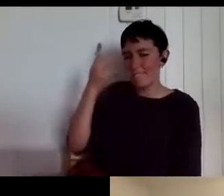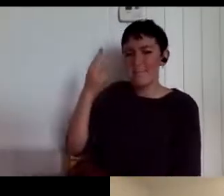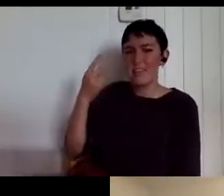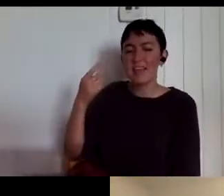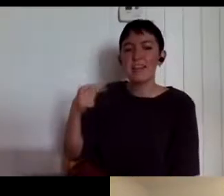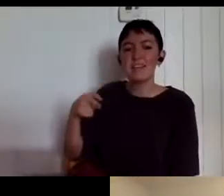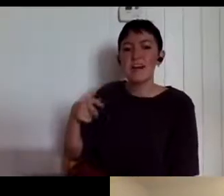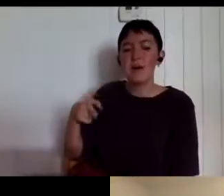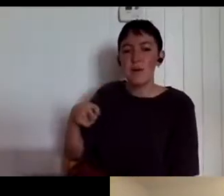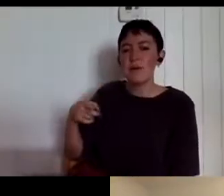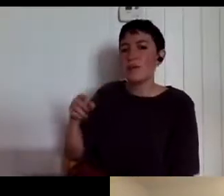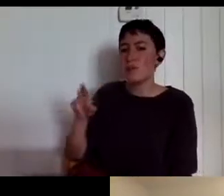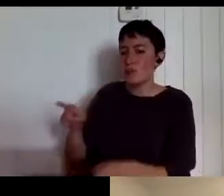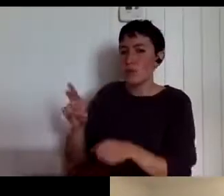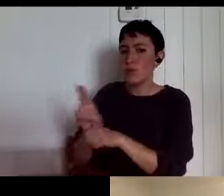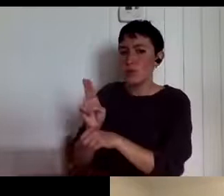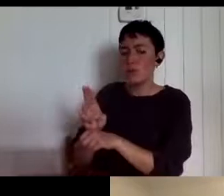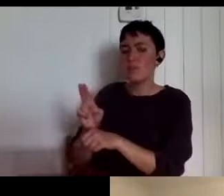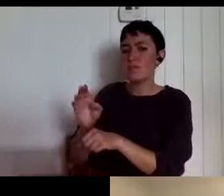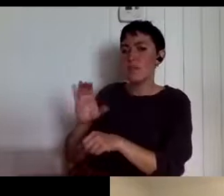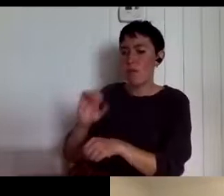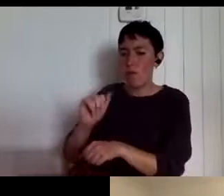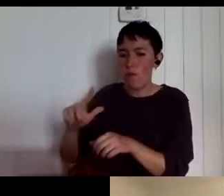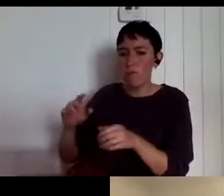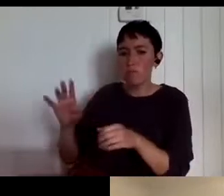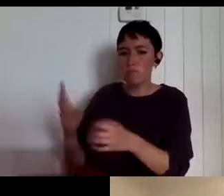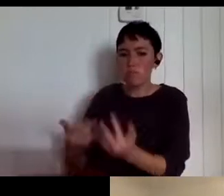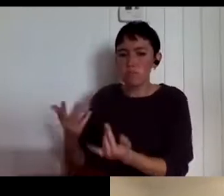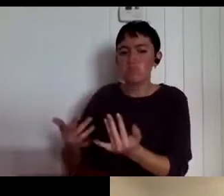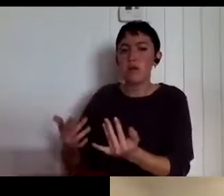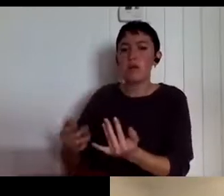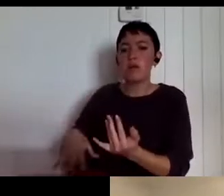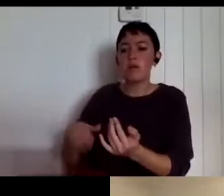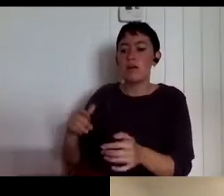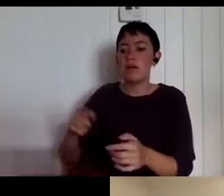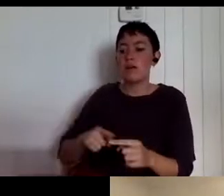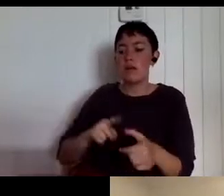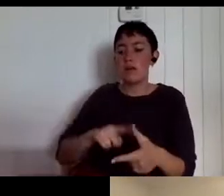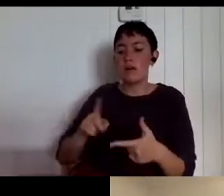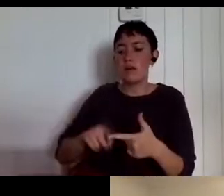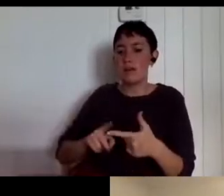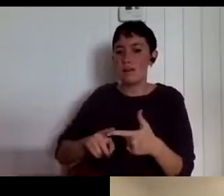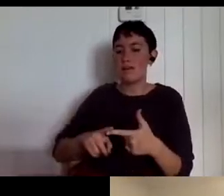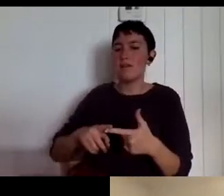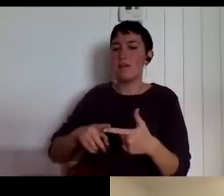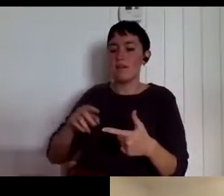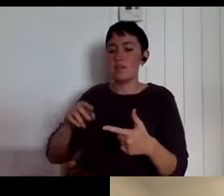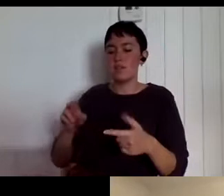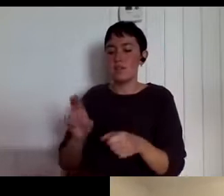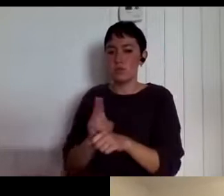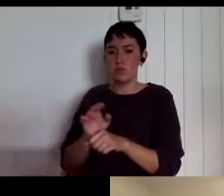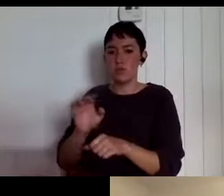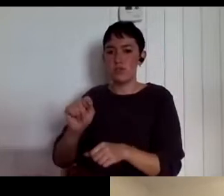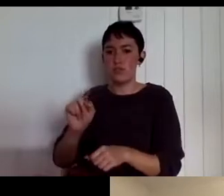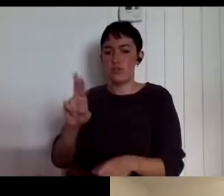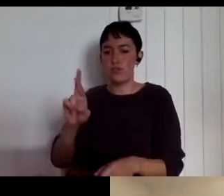you're burning coal and you're turning a thing, and then the turning of the thing creates the energy. Exactly. And then is it the job of the